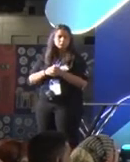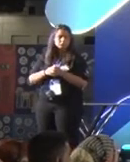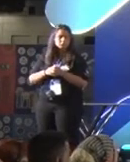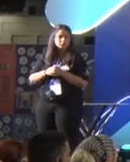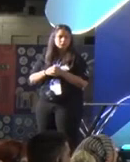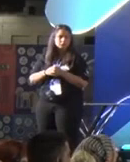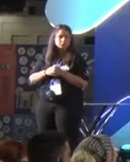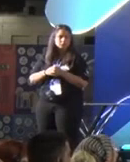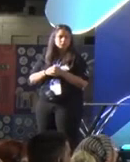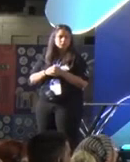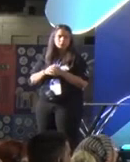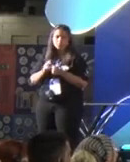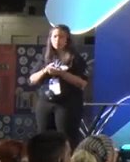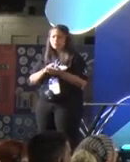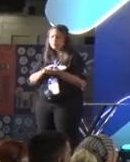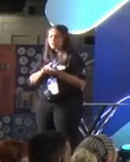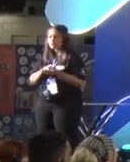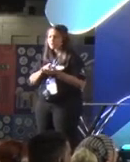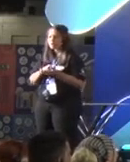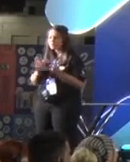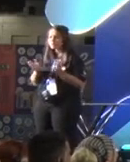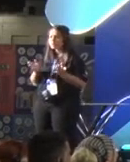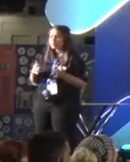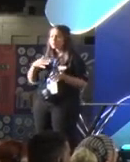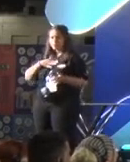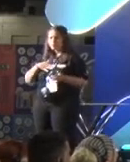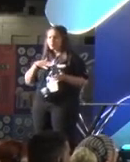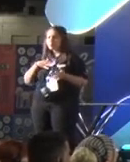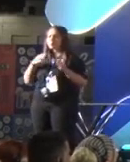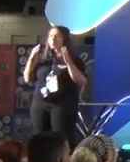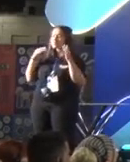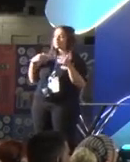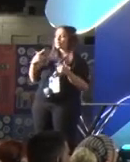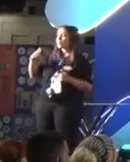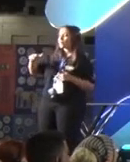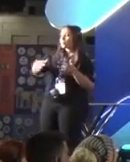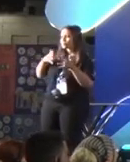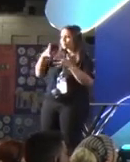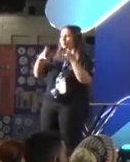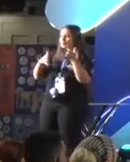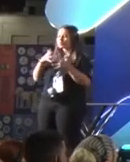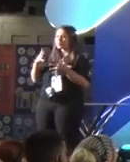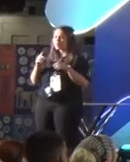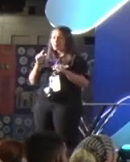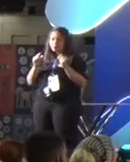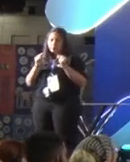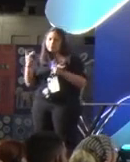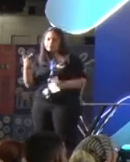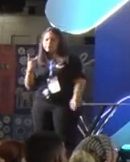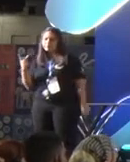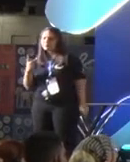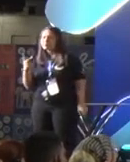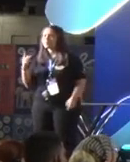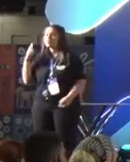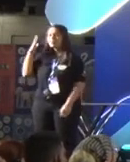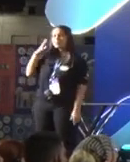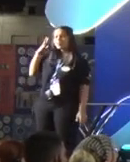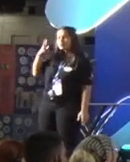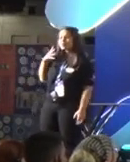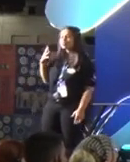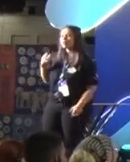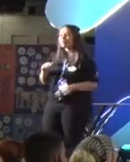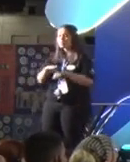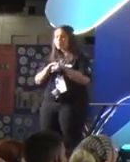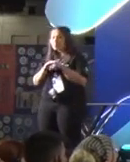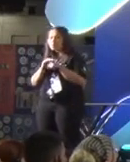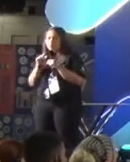Of course, I'll be happy to. Can I have a word with you afterwards? Is that okay? Should we claro. Come and have a chat afterwards? I'll be just over there, and then